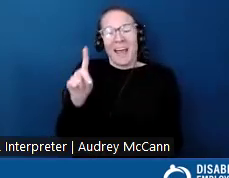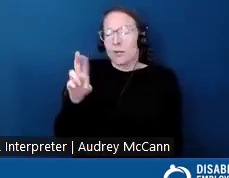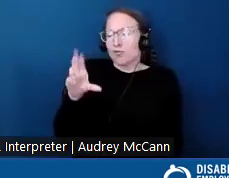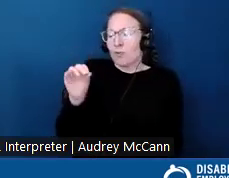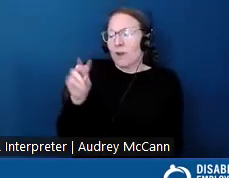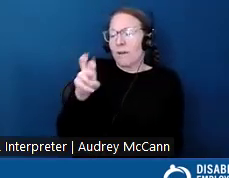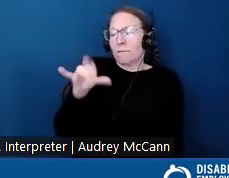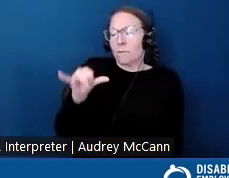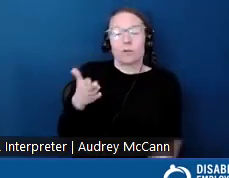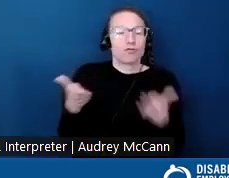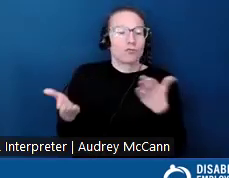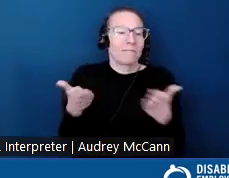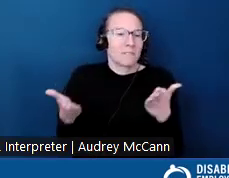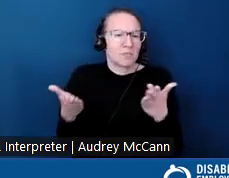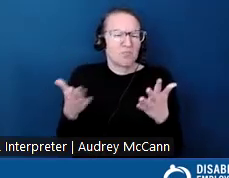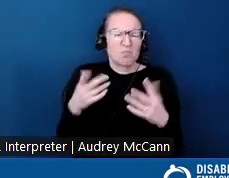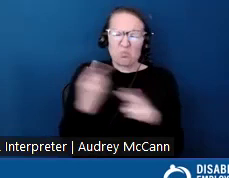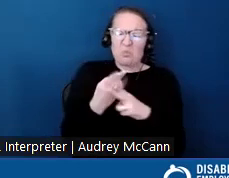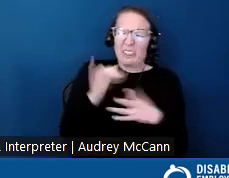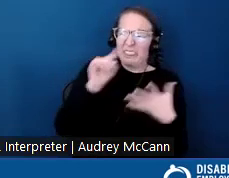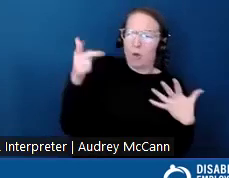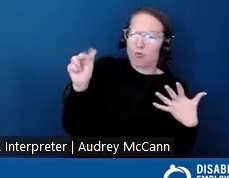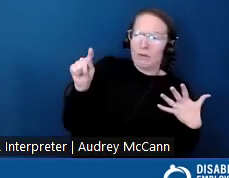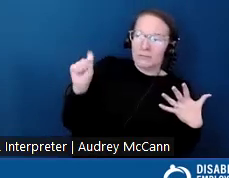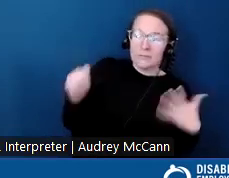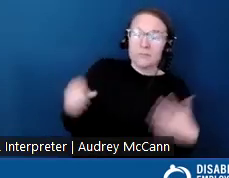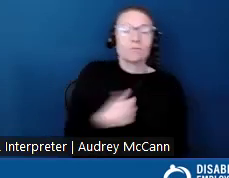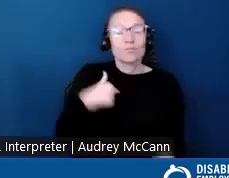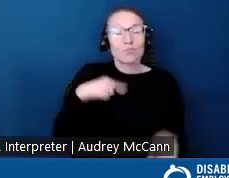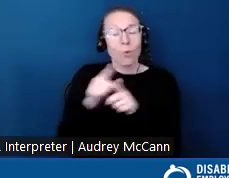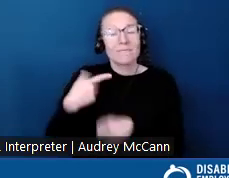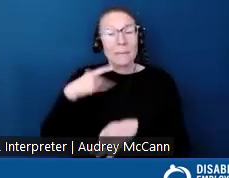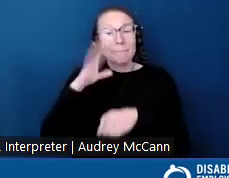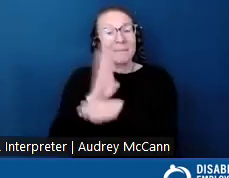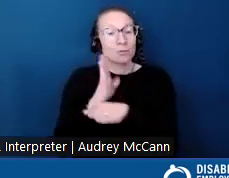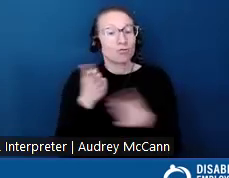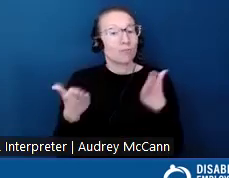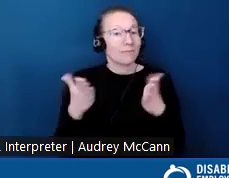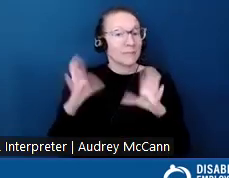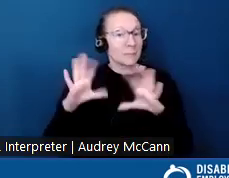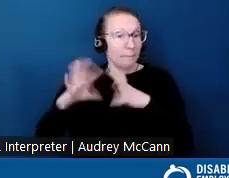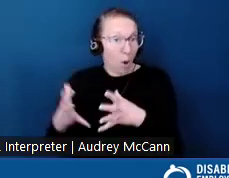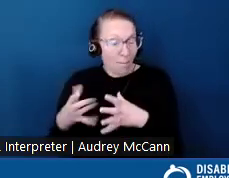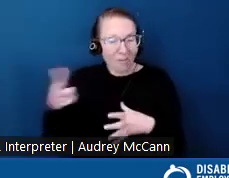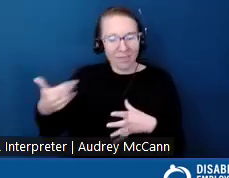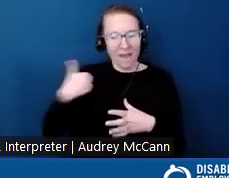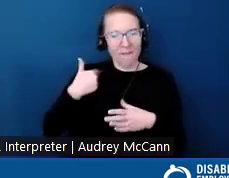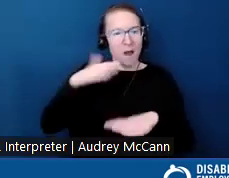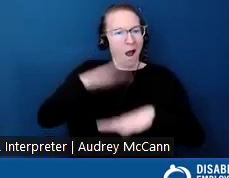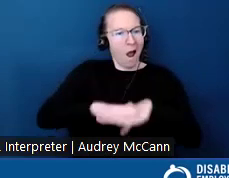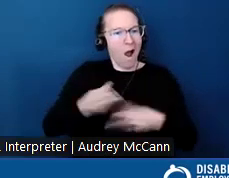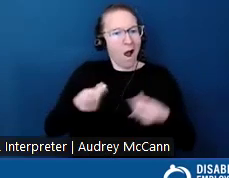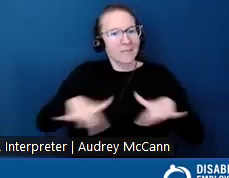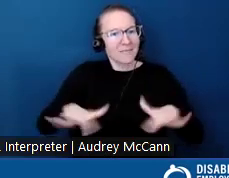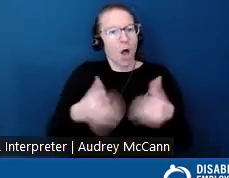grants. And our Career Center has a business services department, and they hold on-site recruiting events every